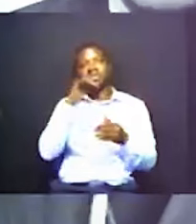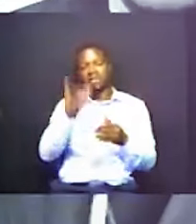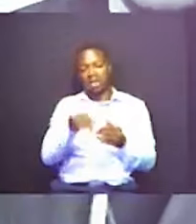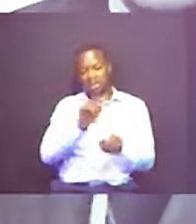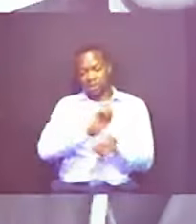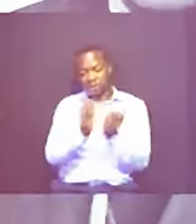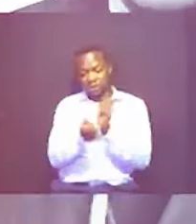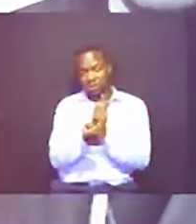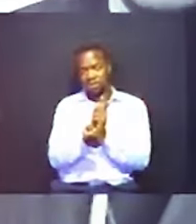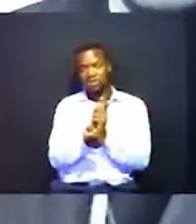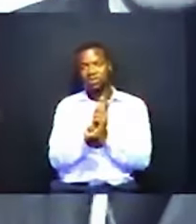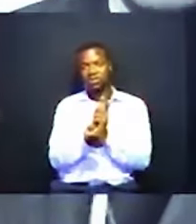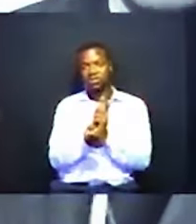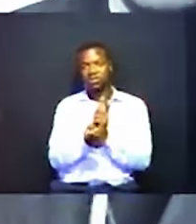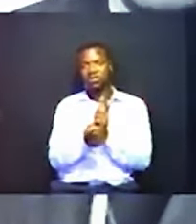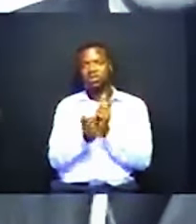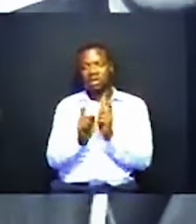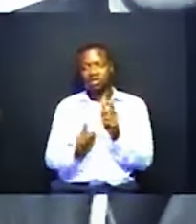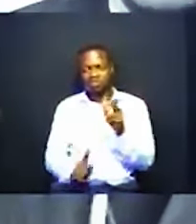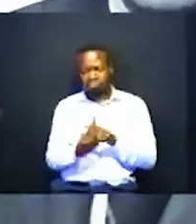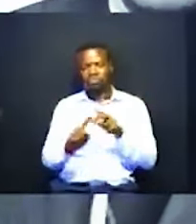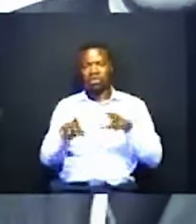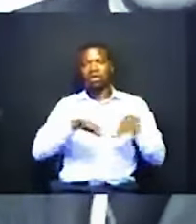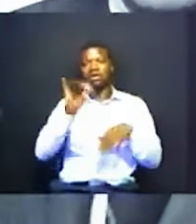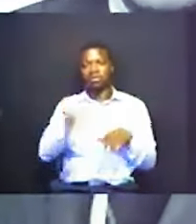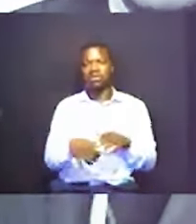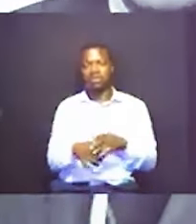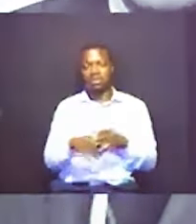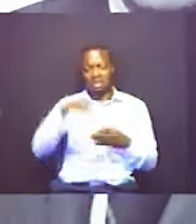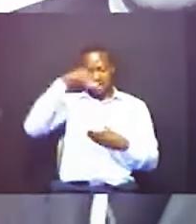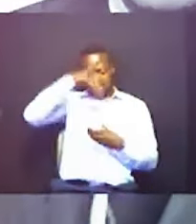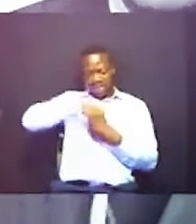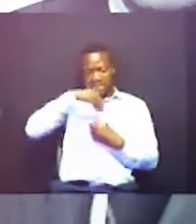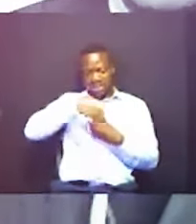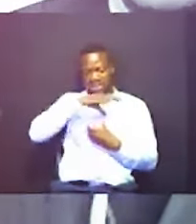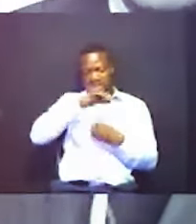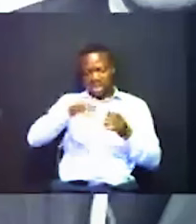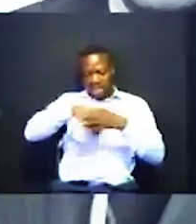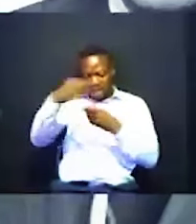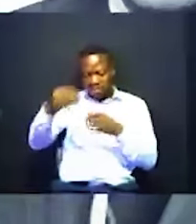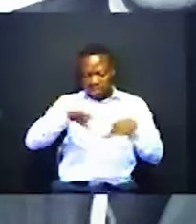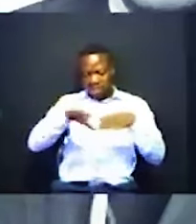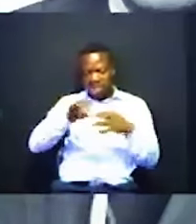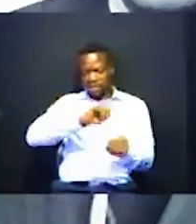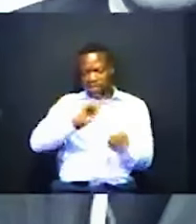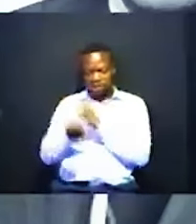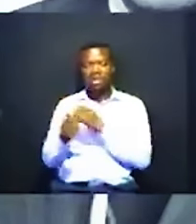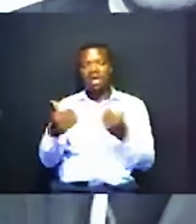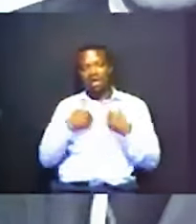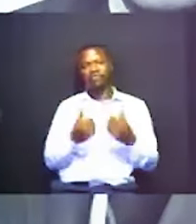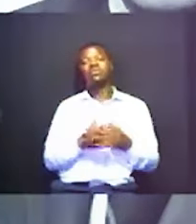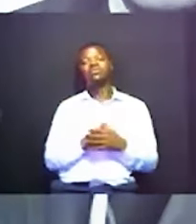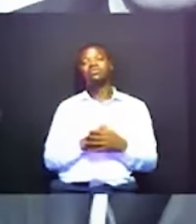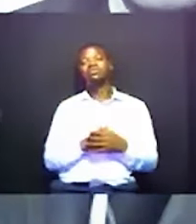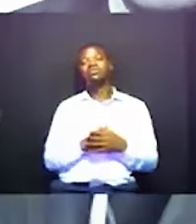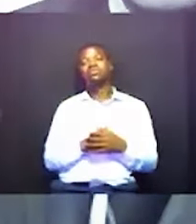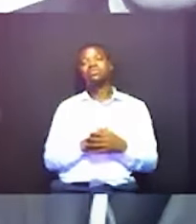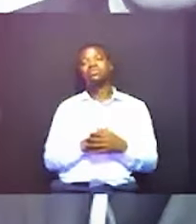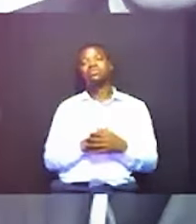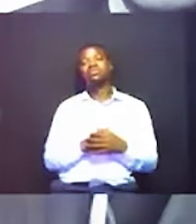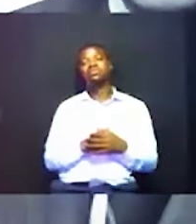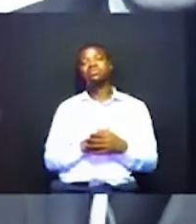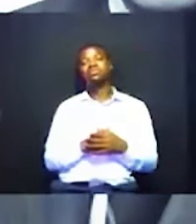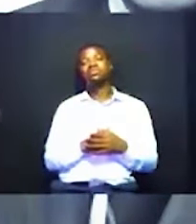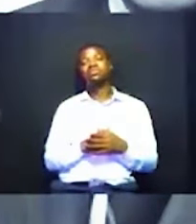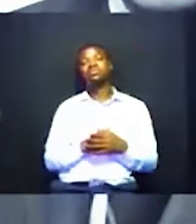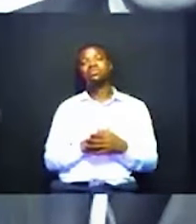O se sansakira ye e bampo frim both inwardly and outwardly, as we have been teaching. Wo emuni panimu